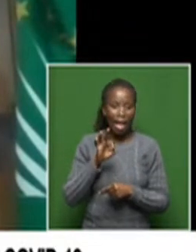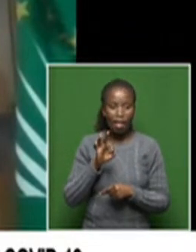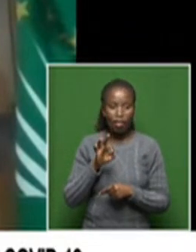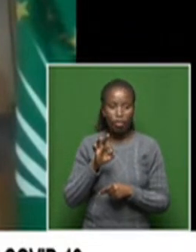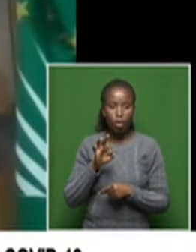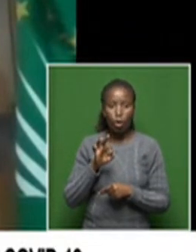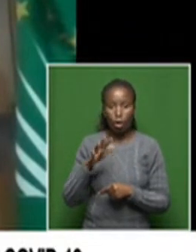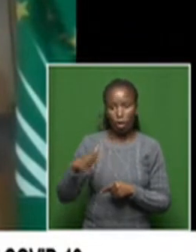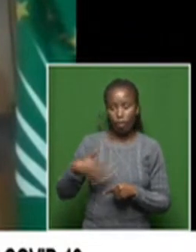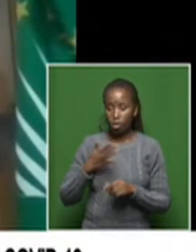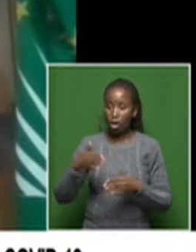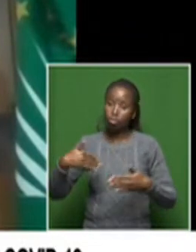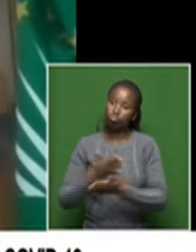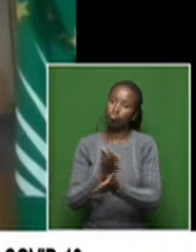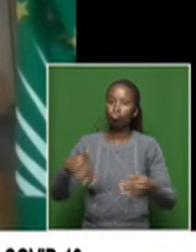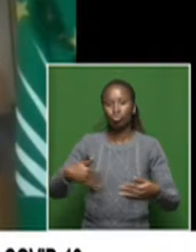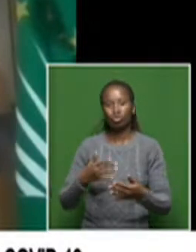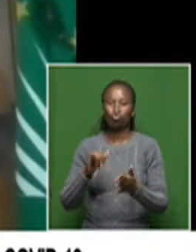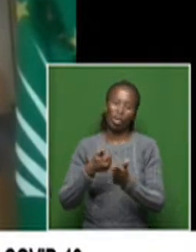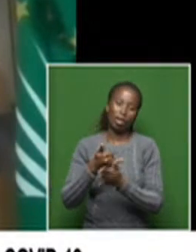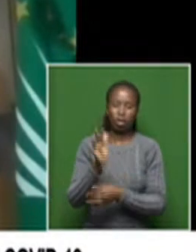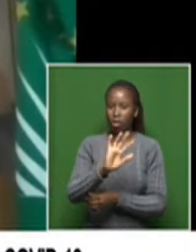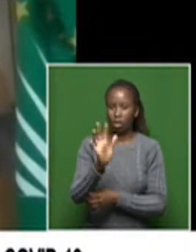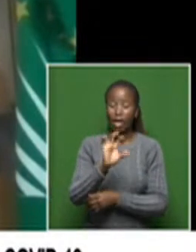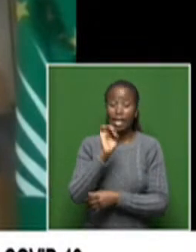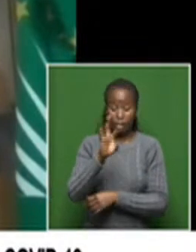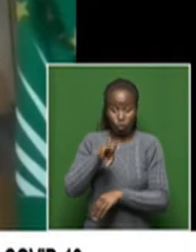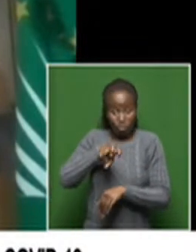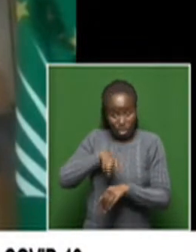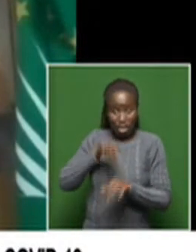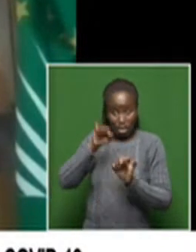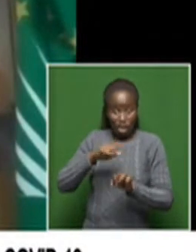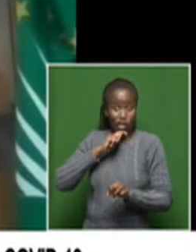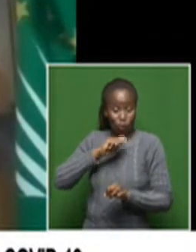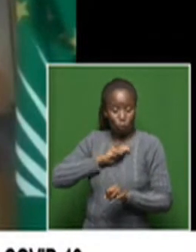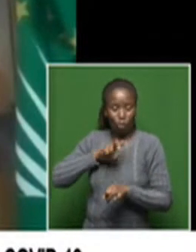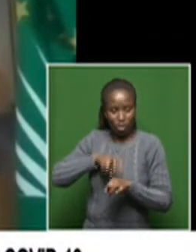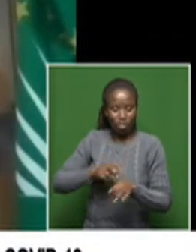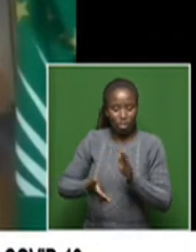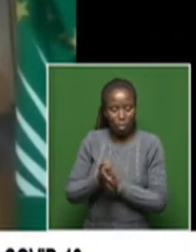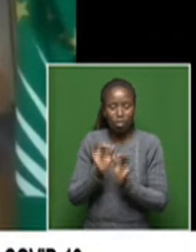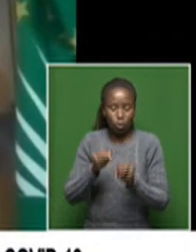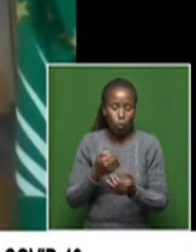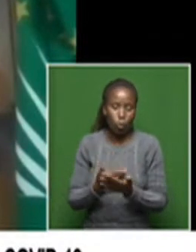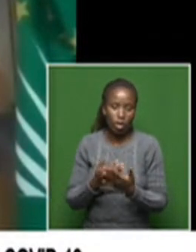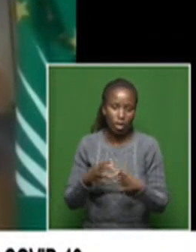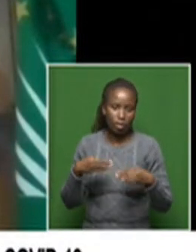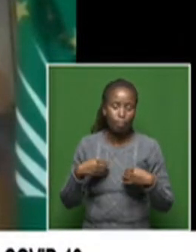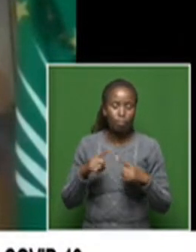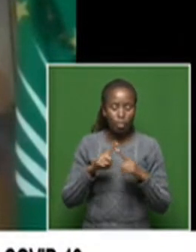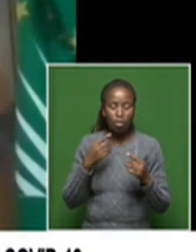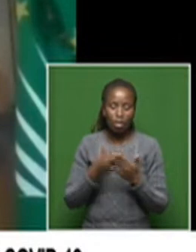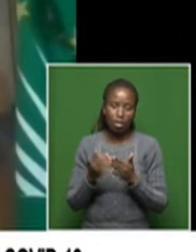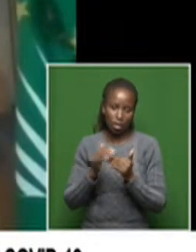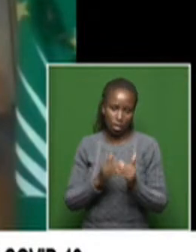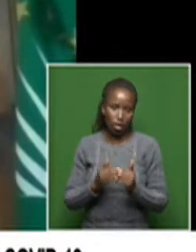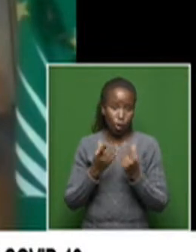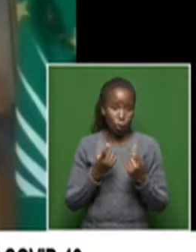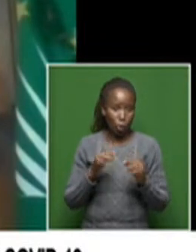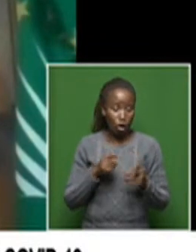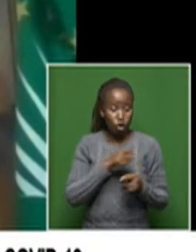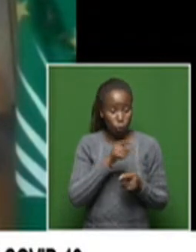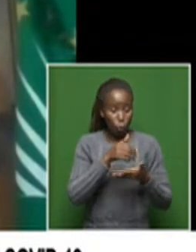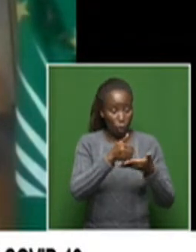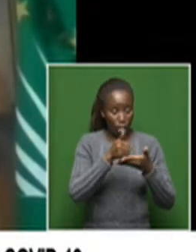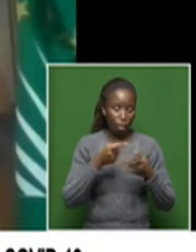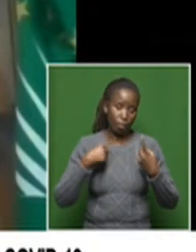out to do what is absolutely necessary, because we have to weather the storm right now of the third wave, and we can only do that with your help,